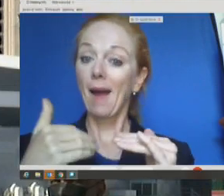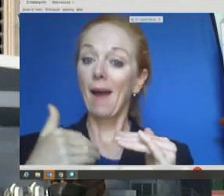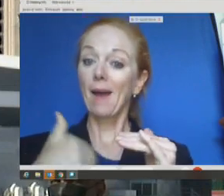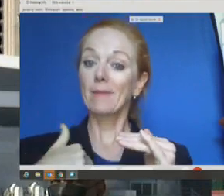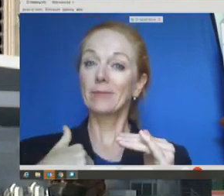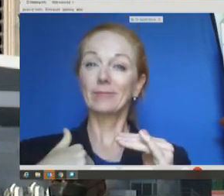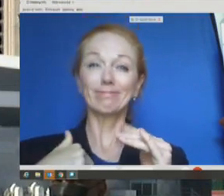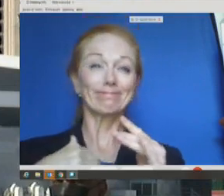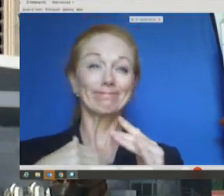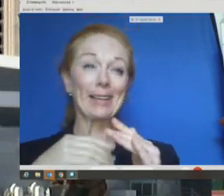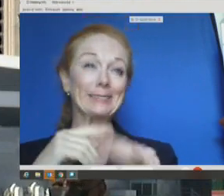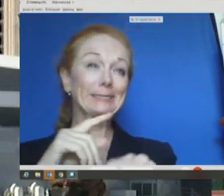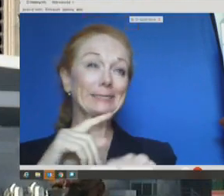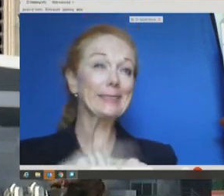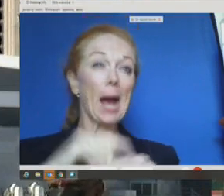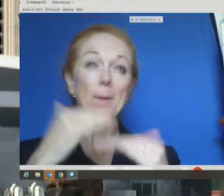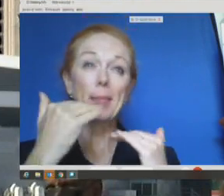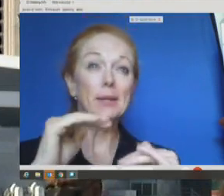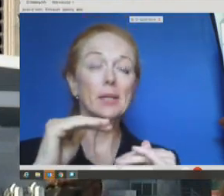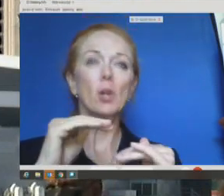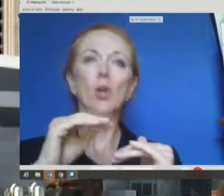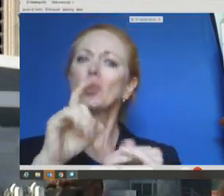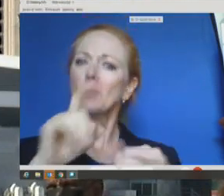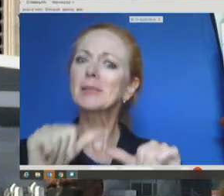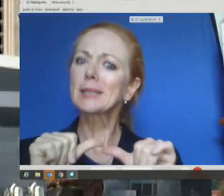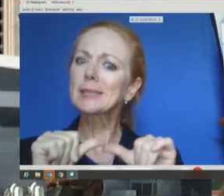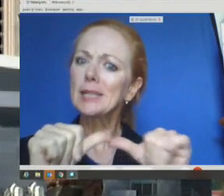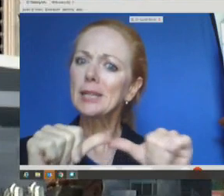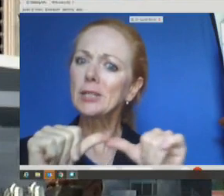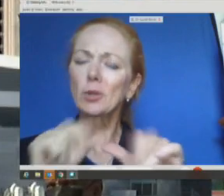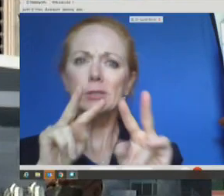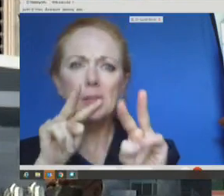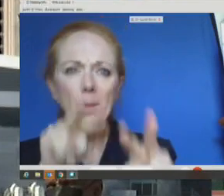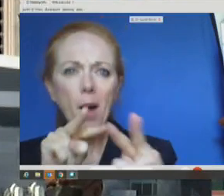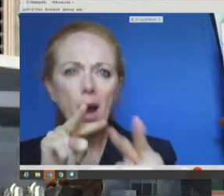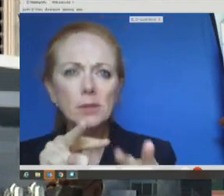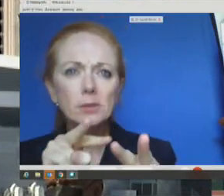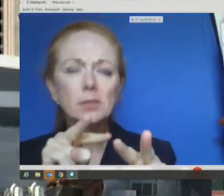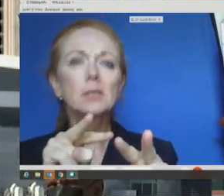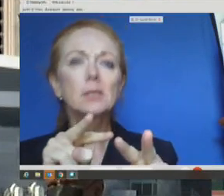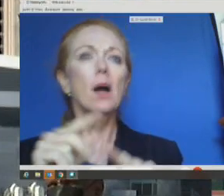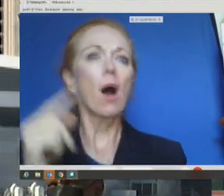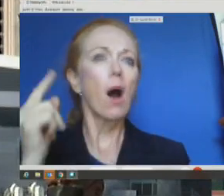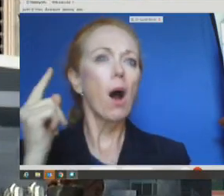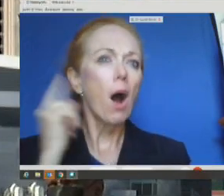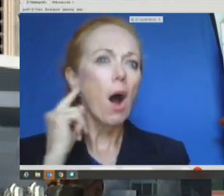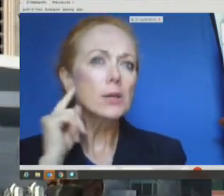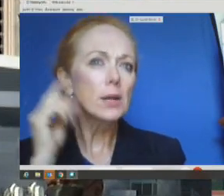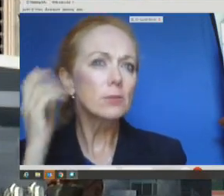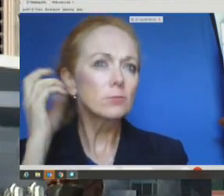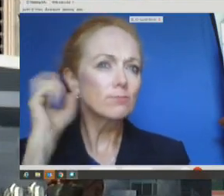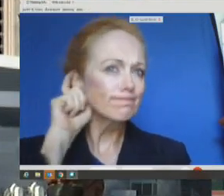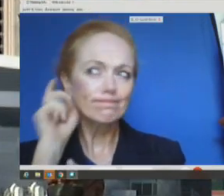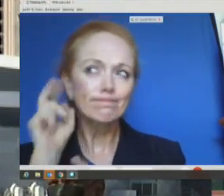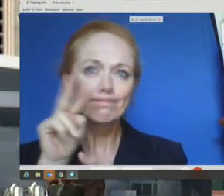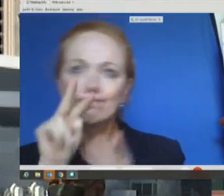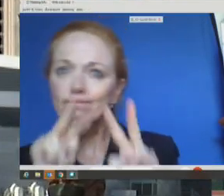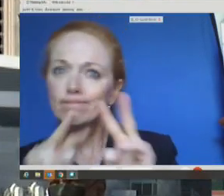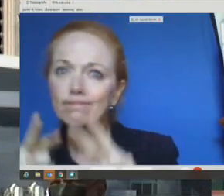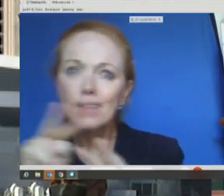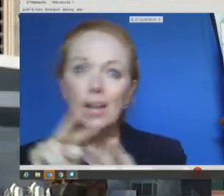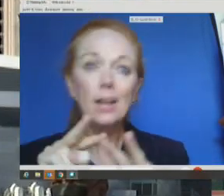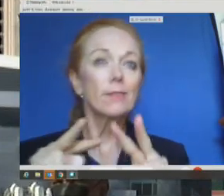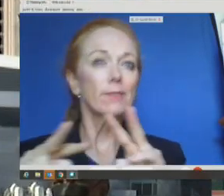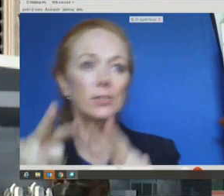frame that you have to monitor. You have to continuously monitor both audio and visual. So you're either monitoring